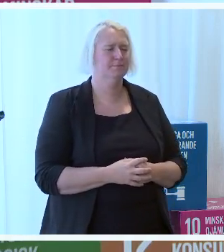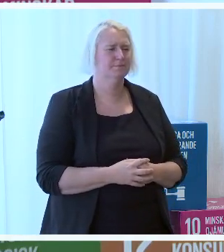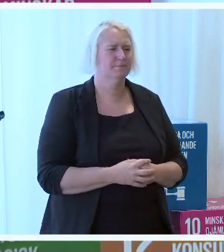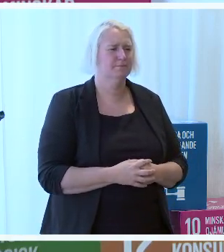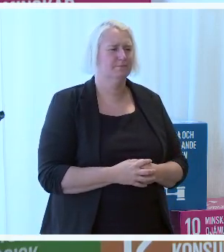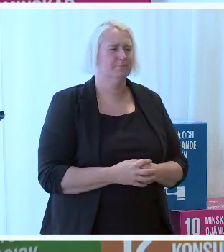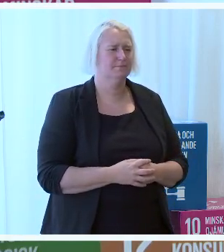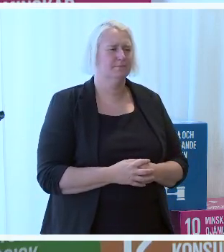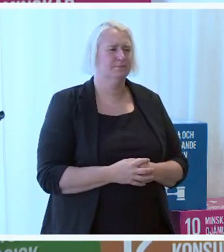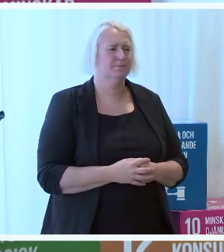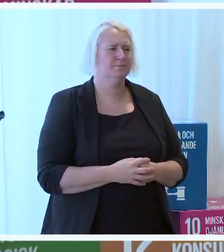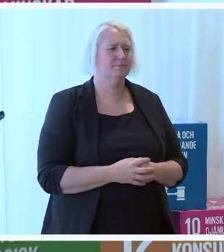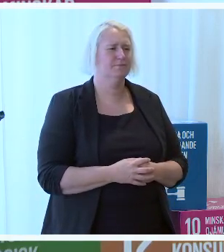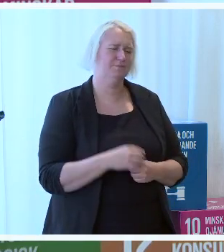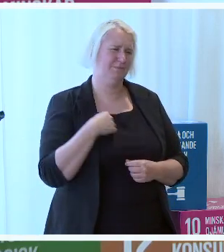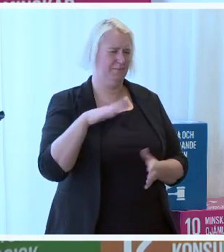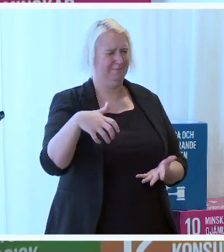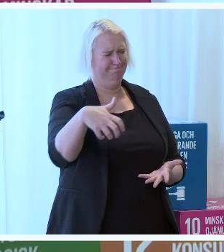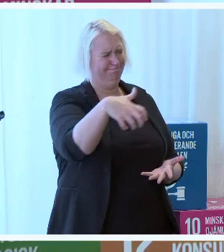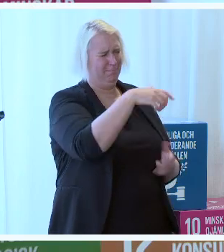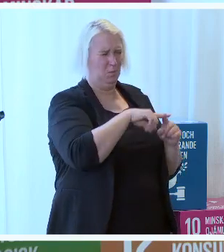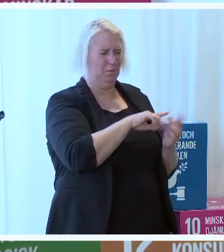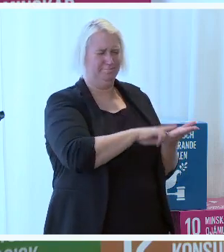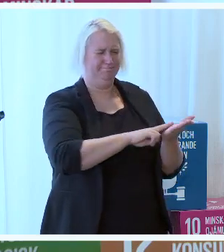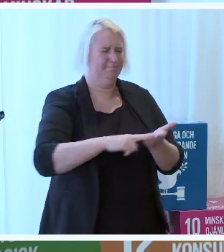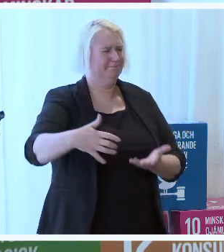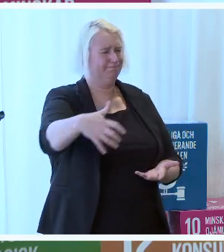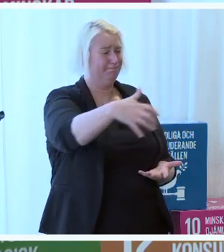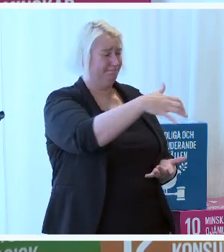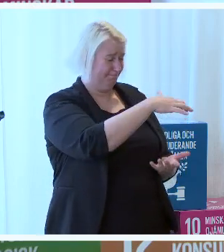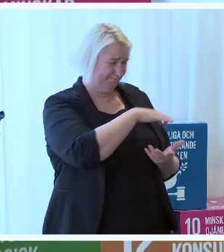disaggregated data, whereby we base our interventions on.